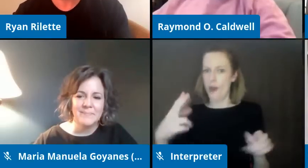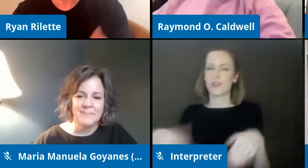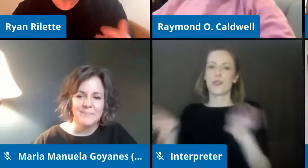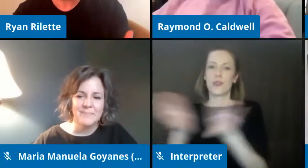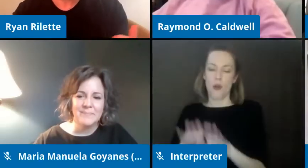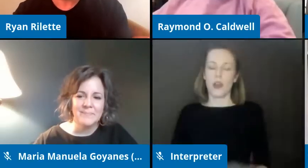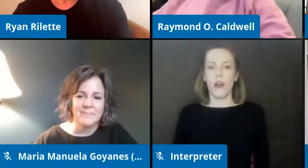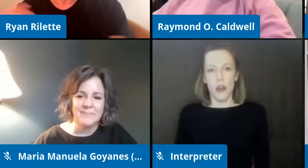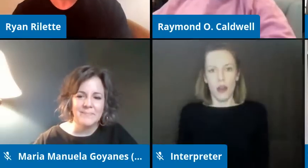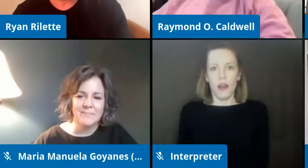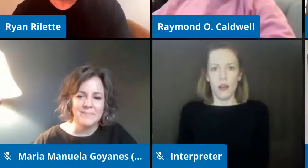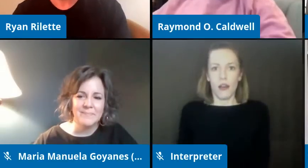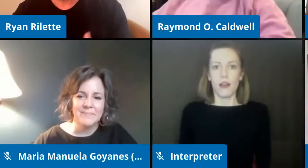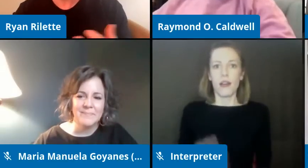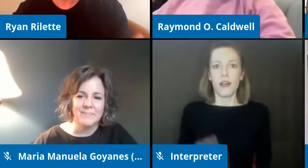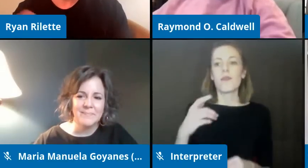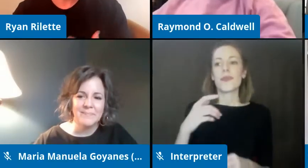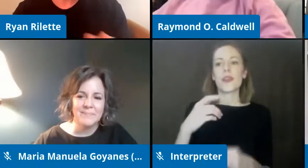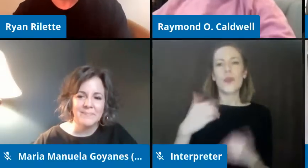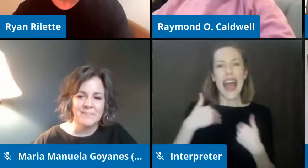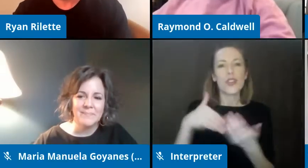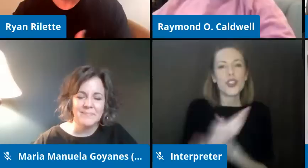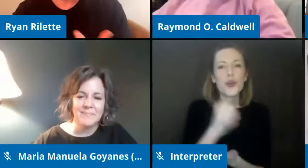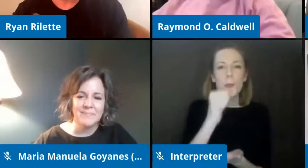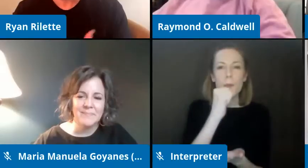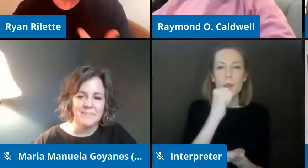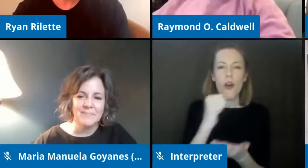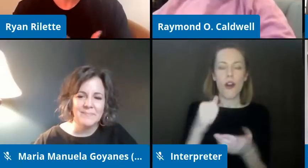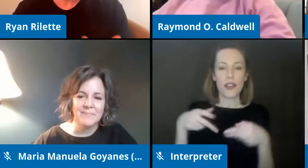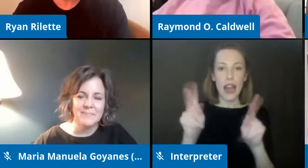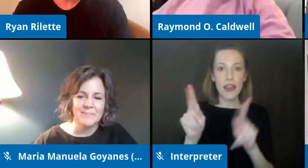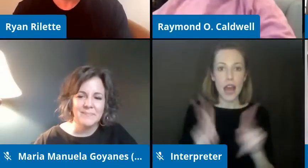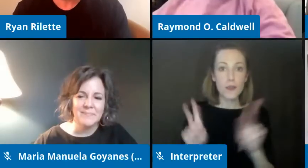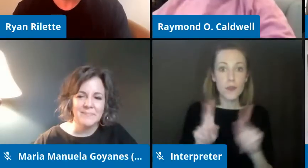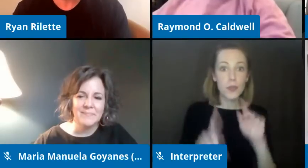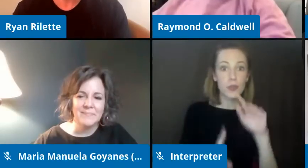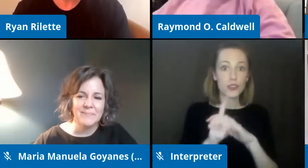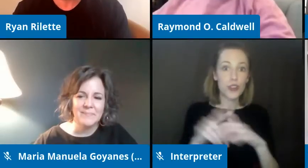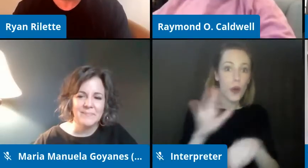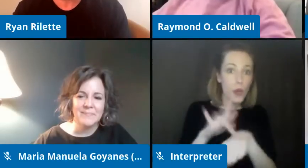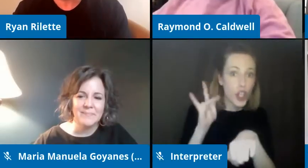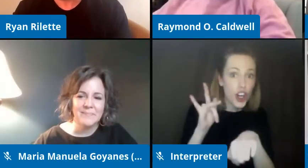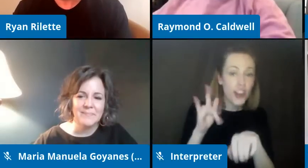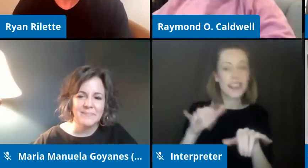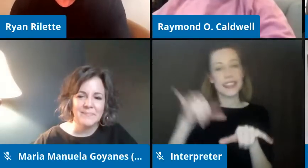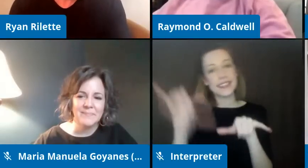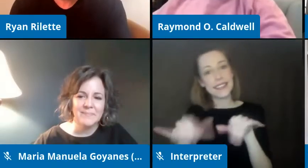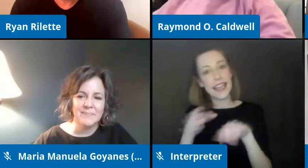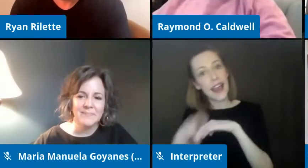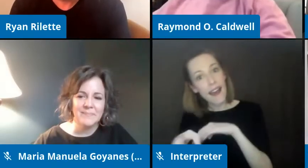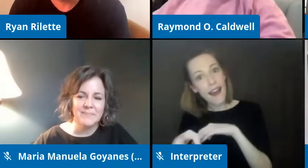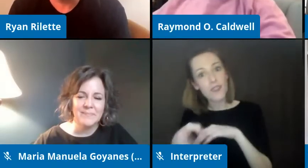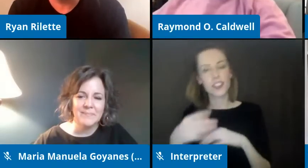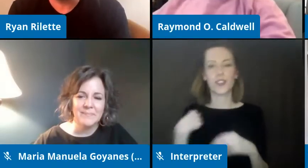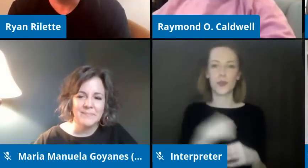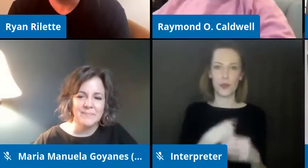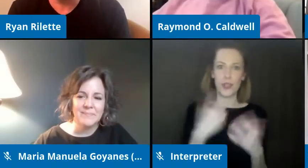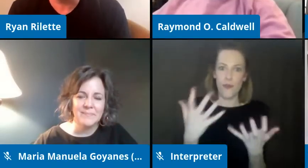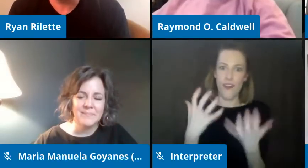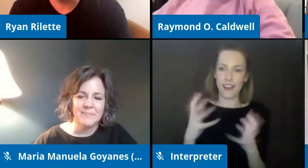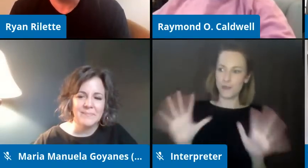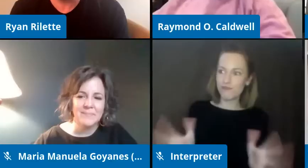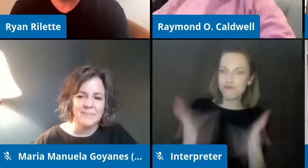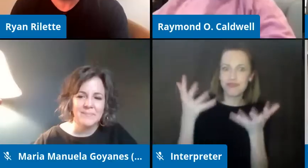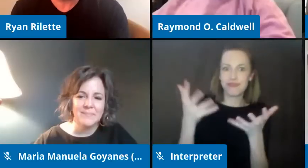us is to come early, to stick around late, to do all the things we're trying to do with them in conversation before. So we created something called our